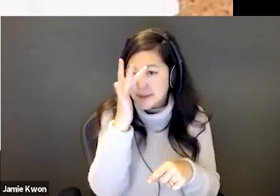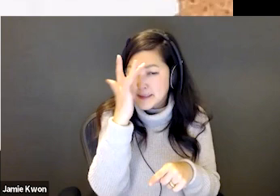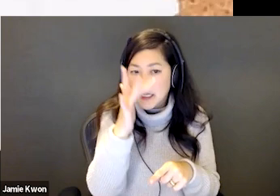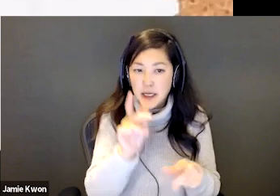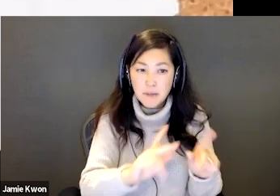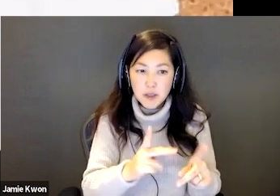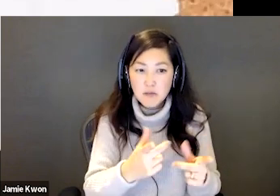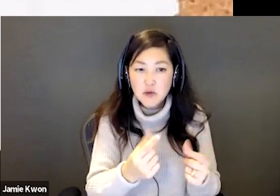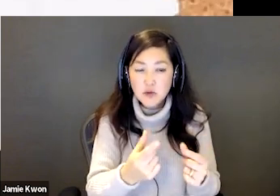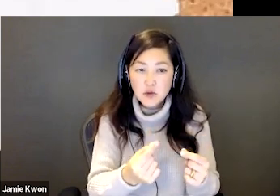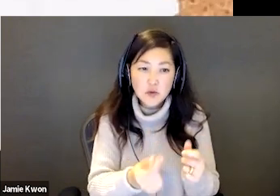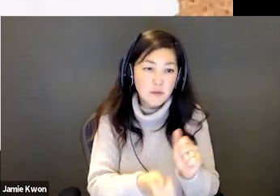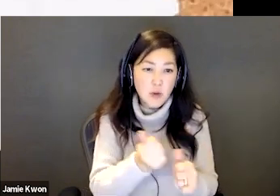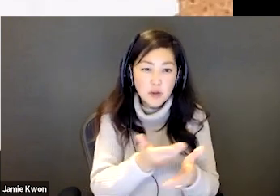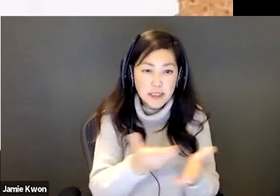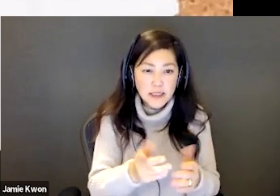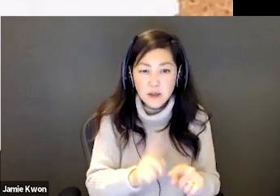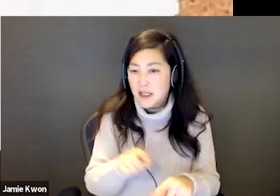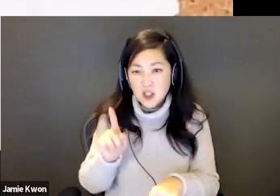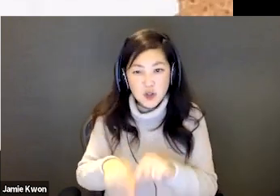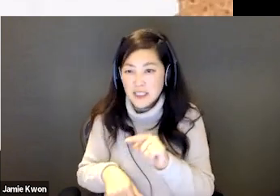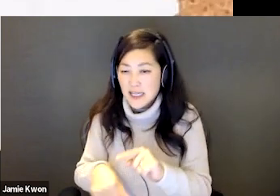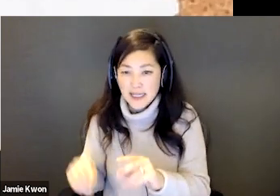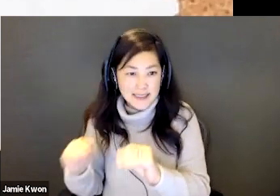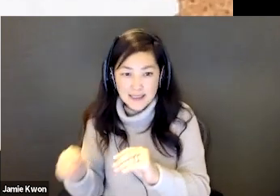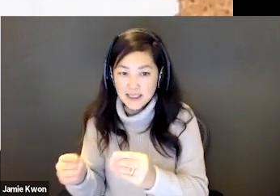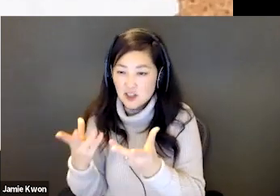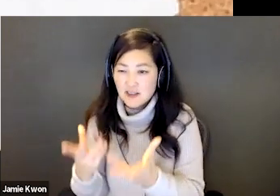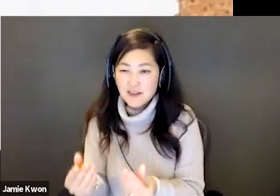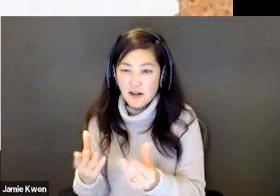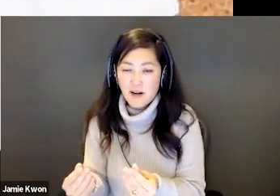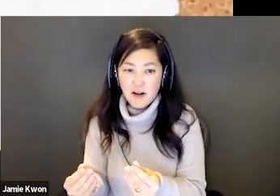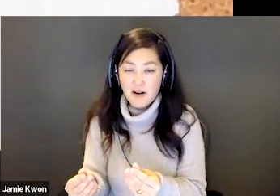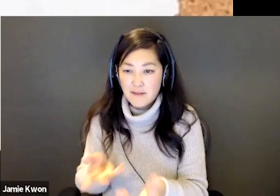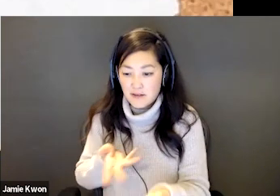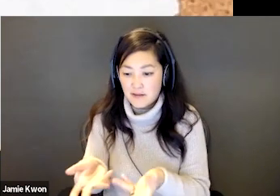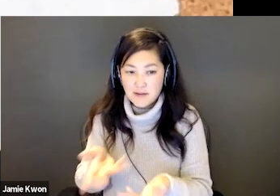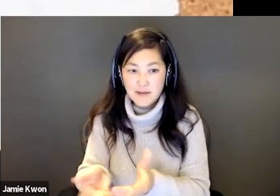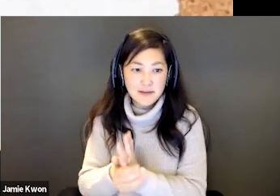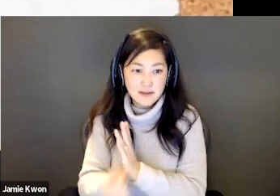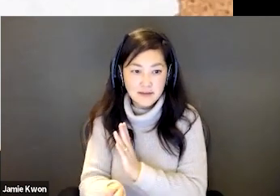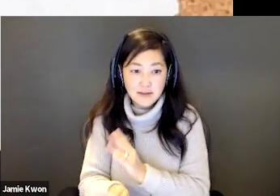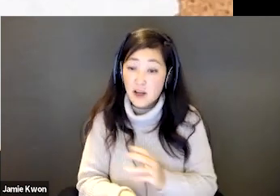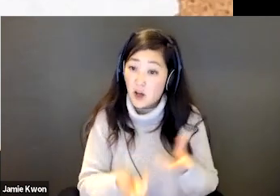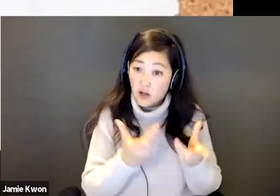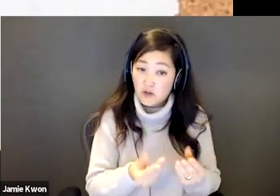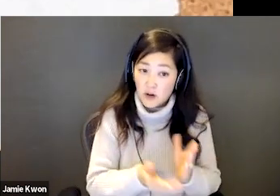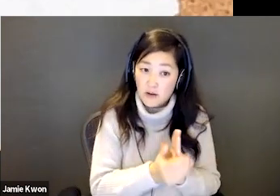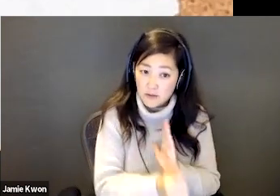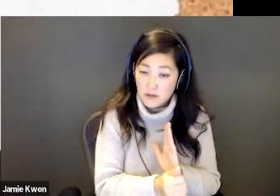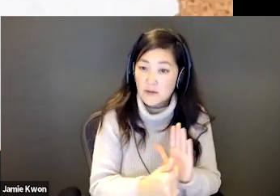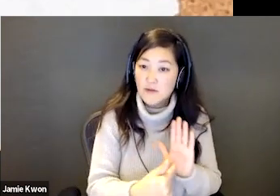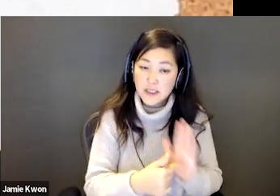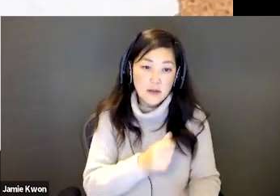you cannot teach soft interpersonal skills. Soft skills such as